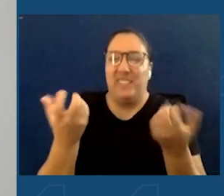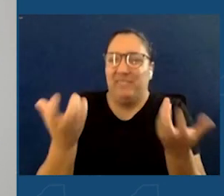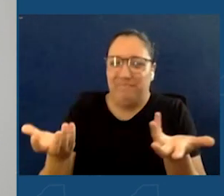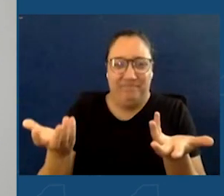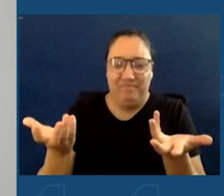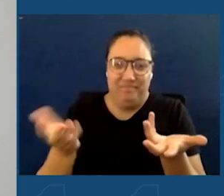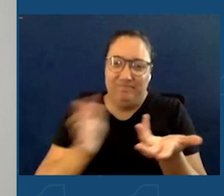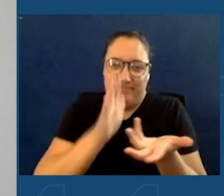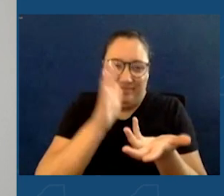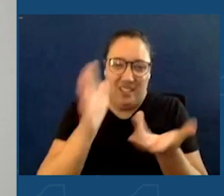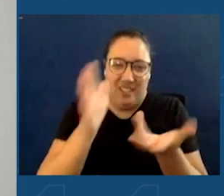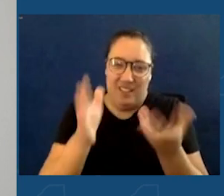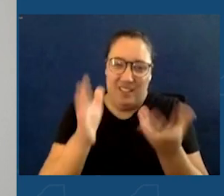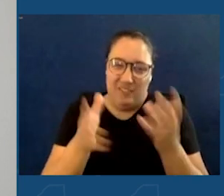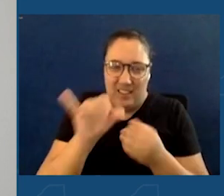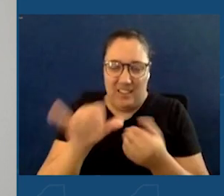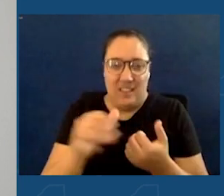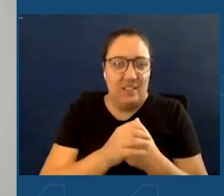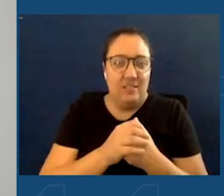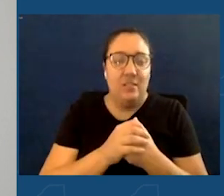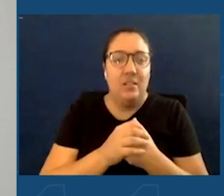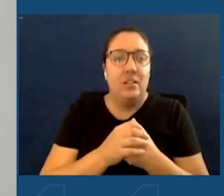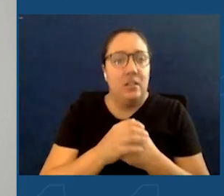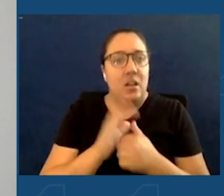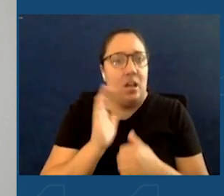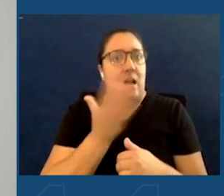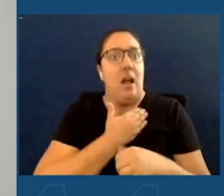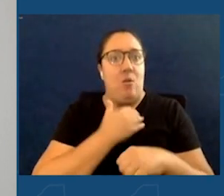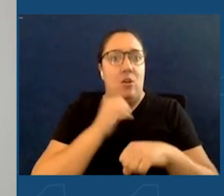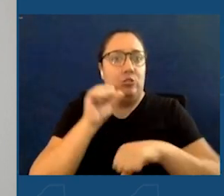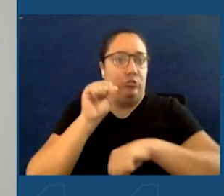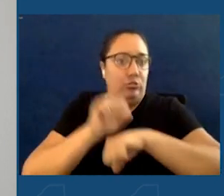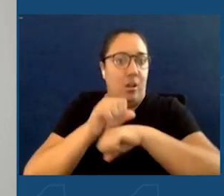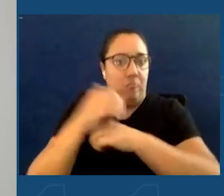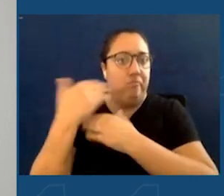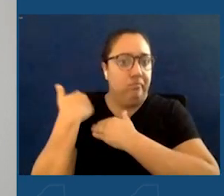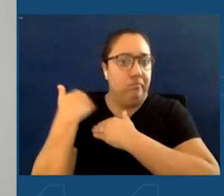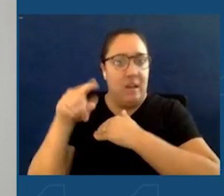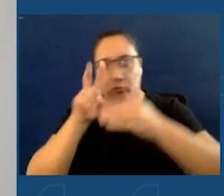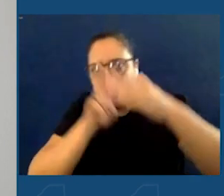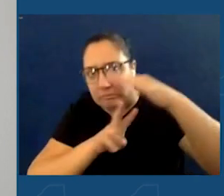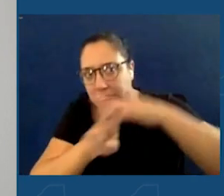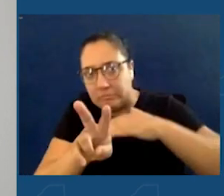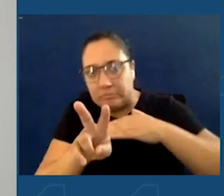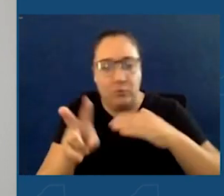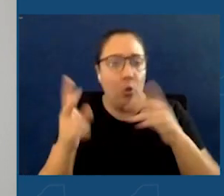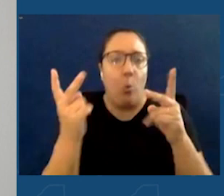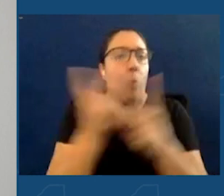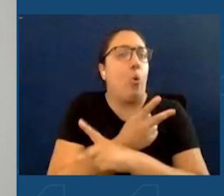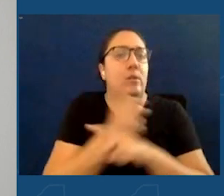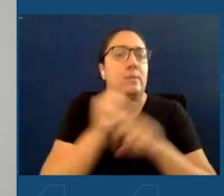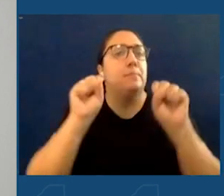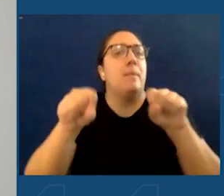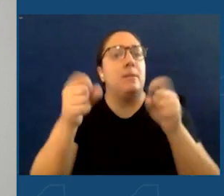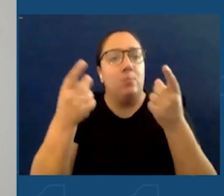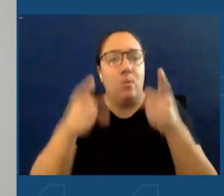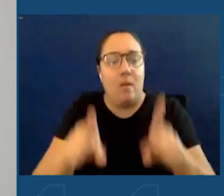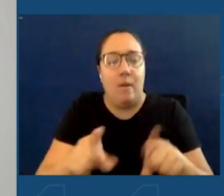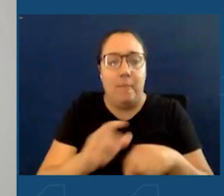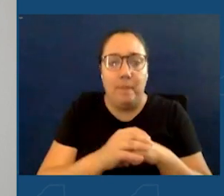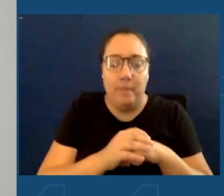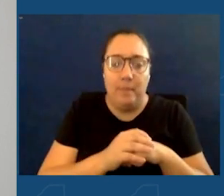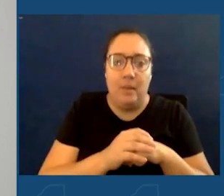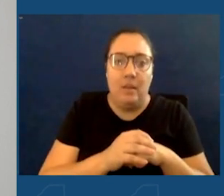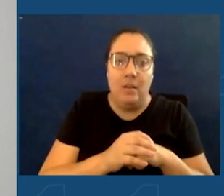ourselves in. It's our job to predict the worst and to prepare for the worst. But all of the resources that